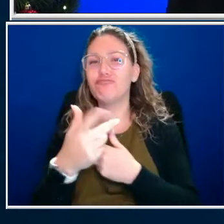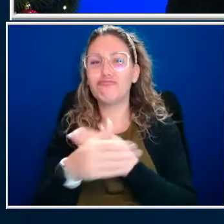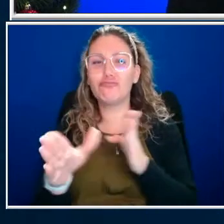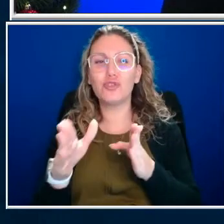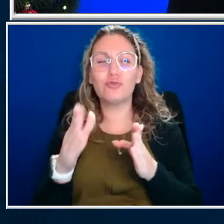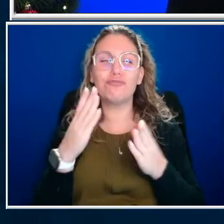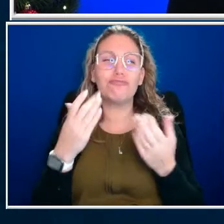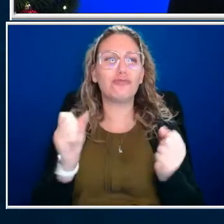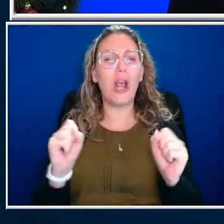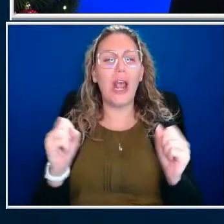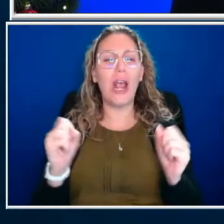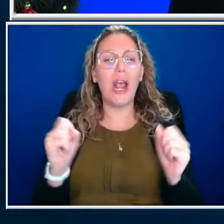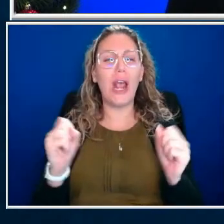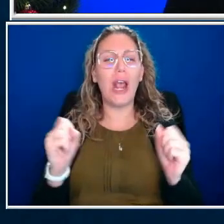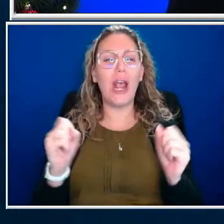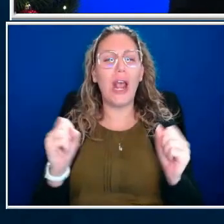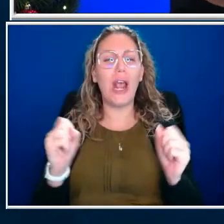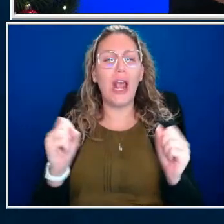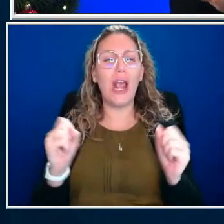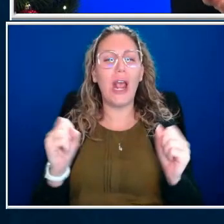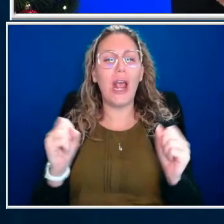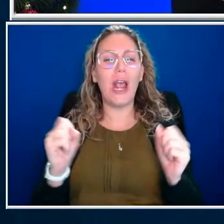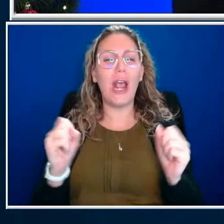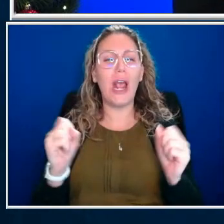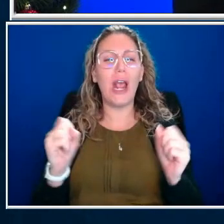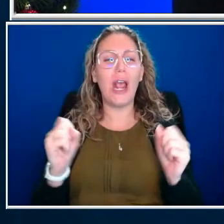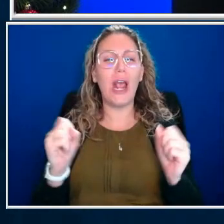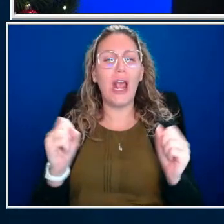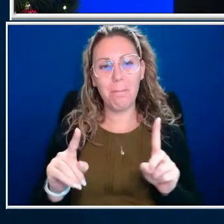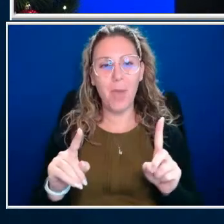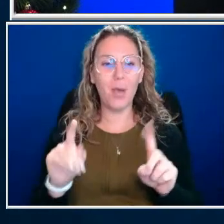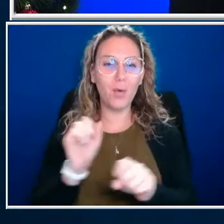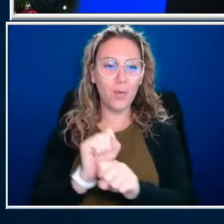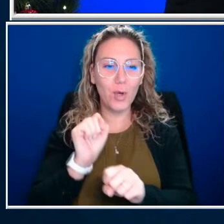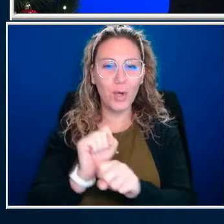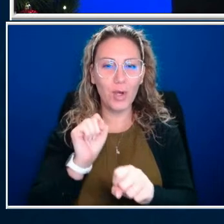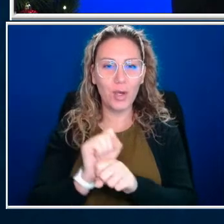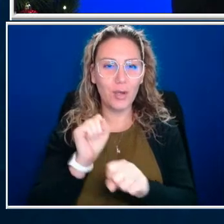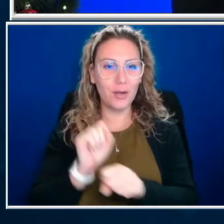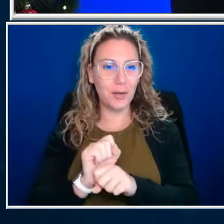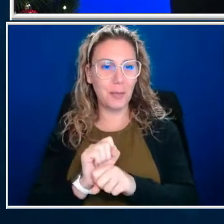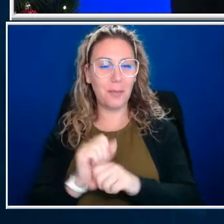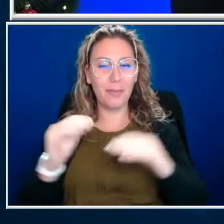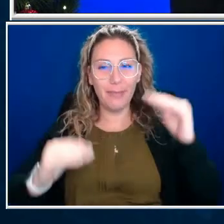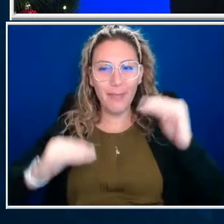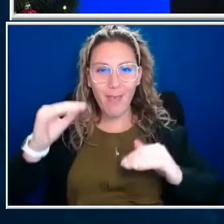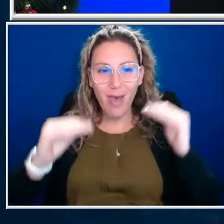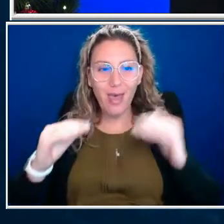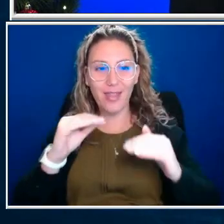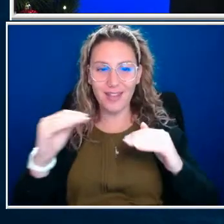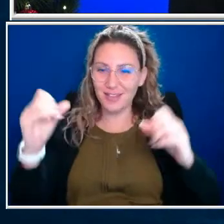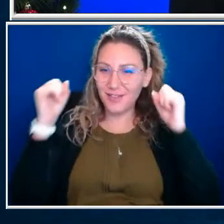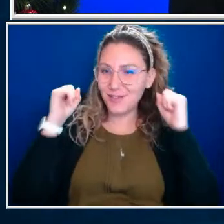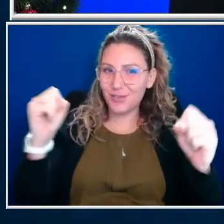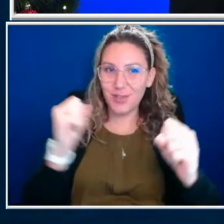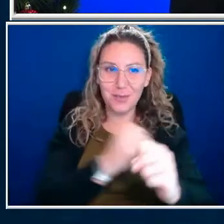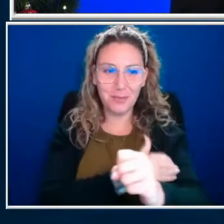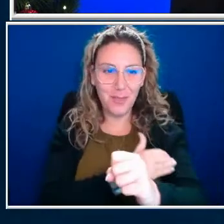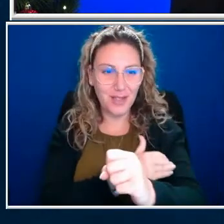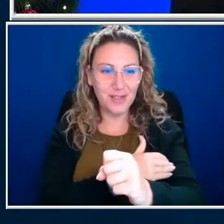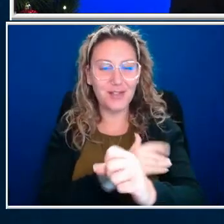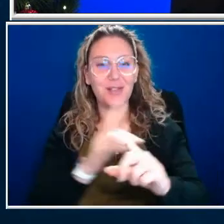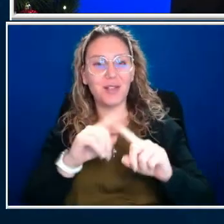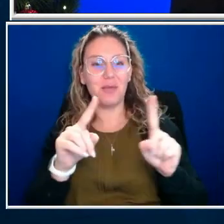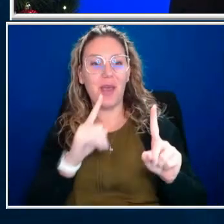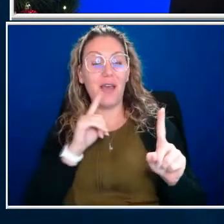I'm not going to do a major workout, but I thought just working on balance and maybe strengthening some muscles I didn't know I had. But I realized very quickly